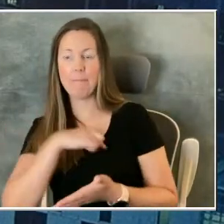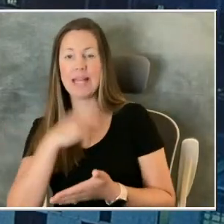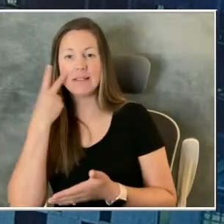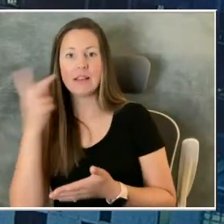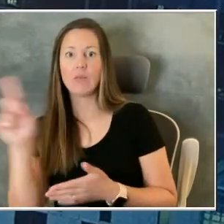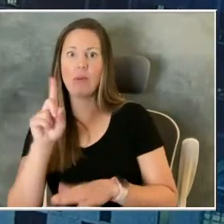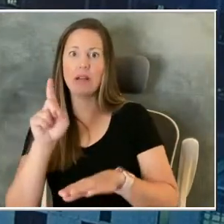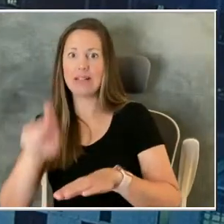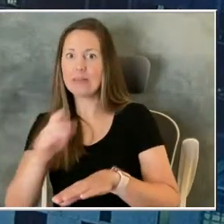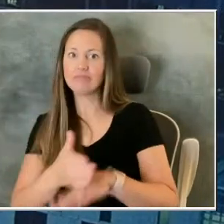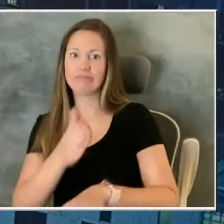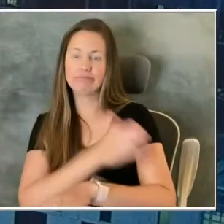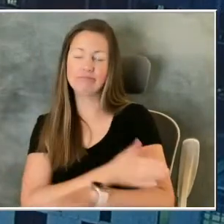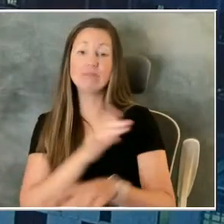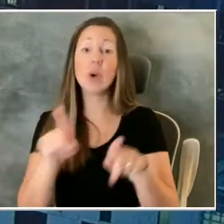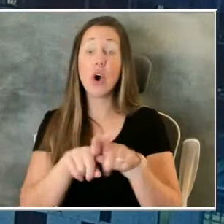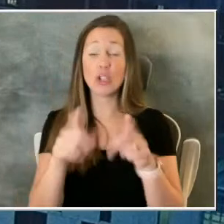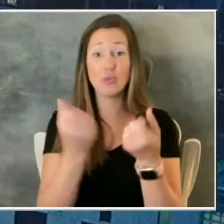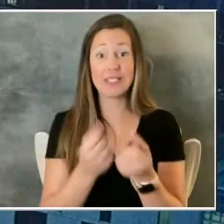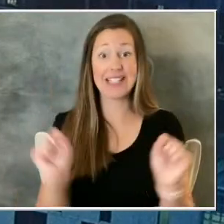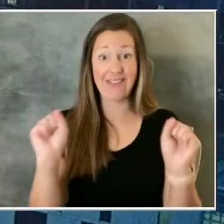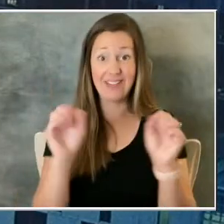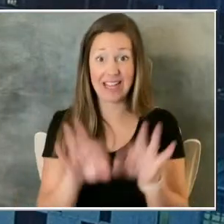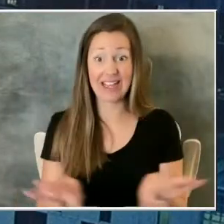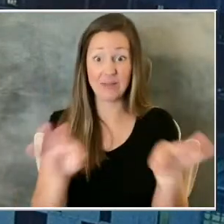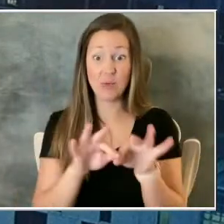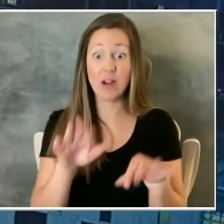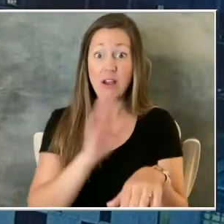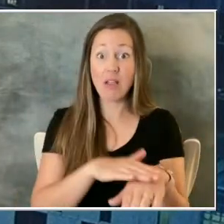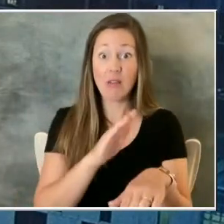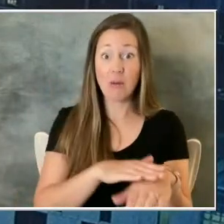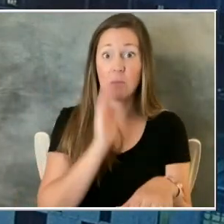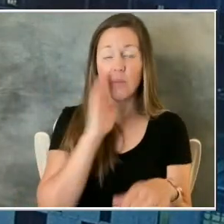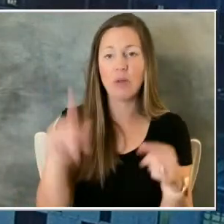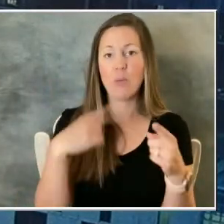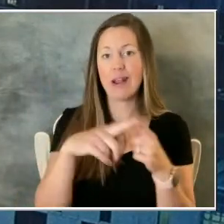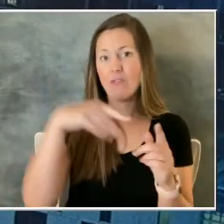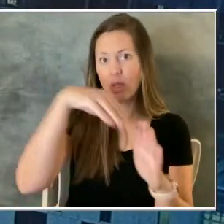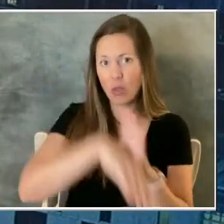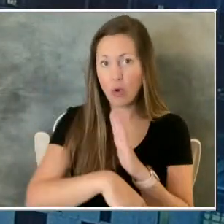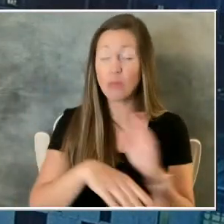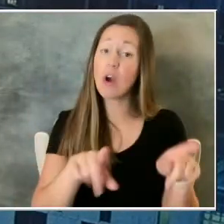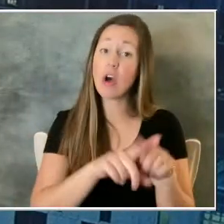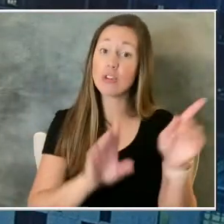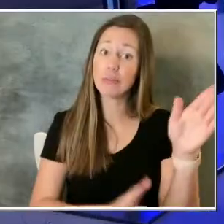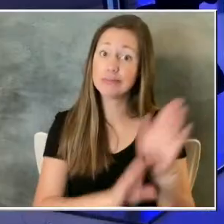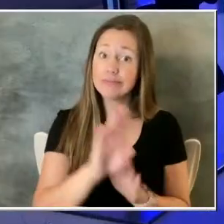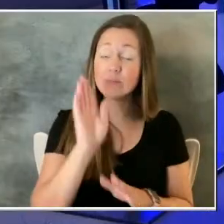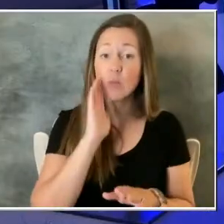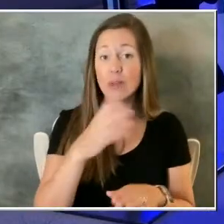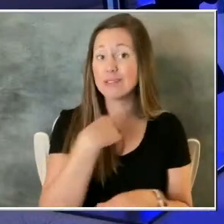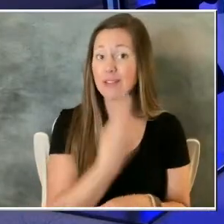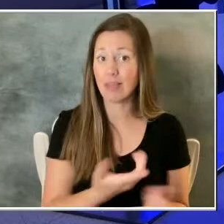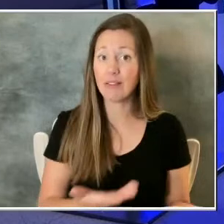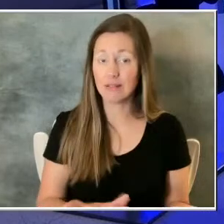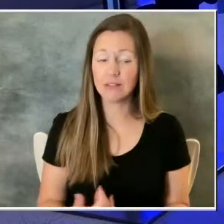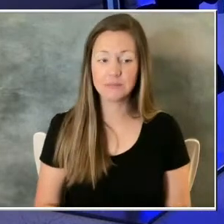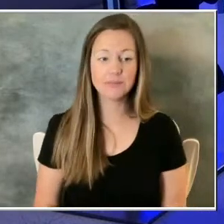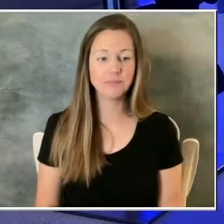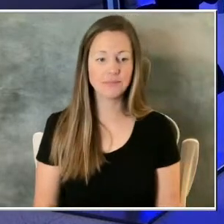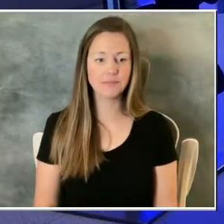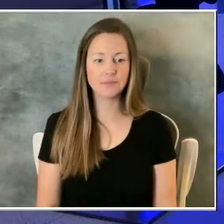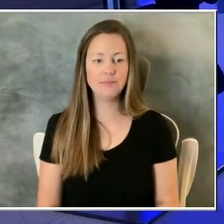device because they can alarm you when you're dropping low, and they also alarm you when you're going high. Let's talk about the Fresh